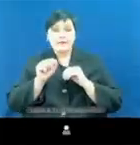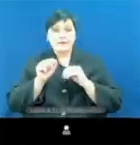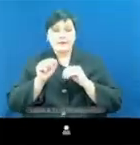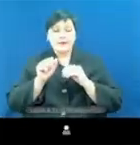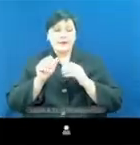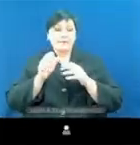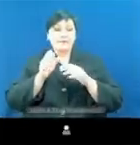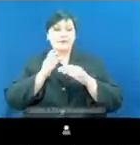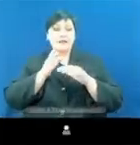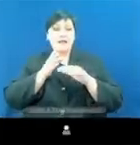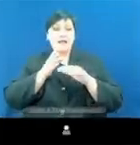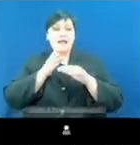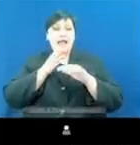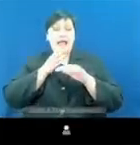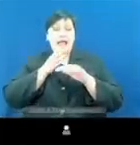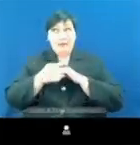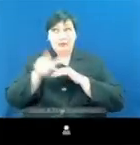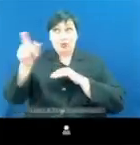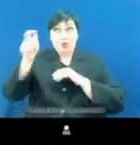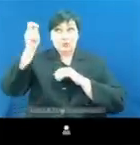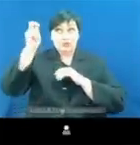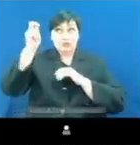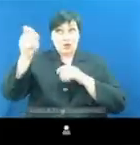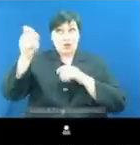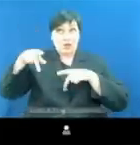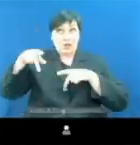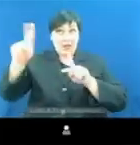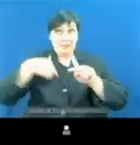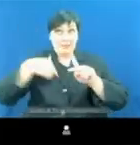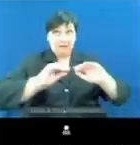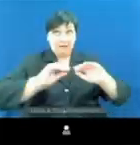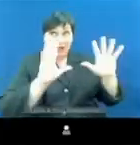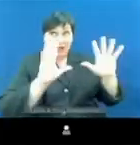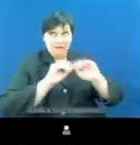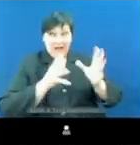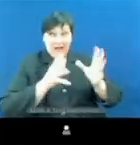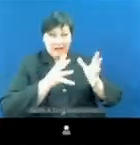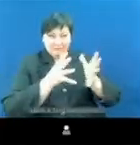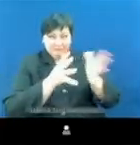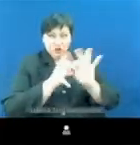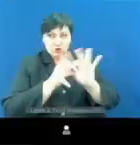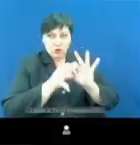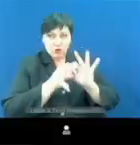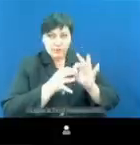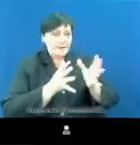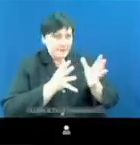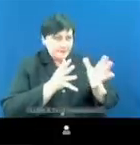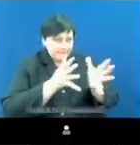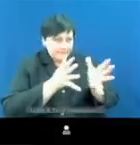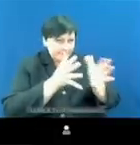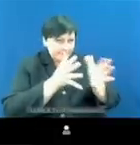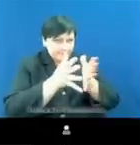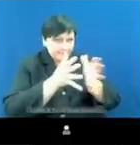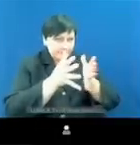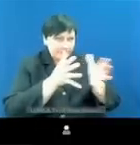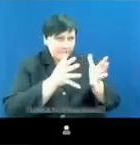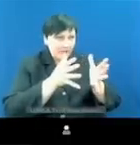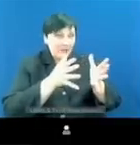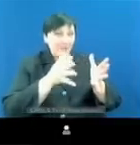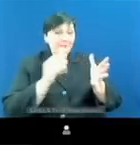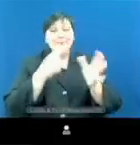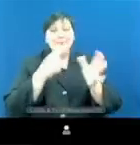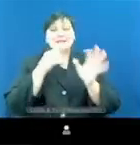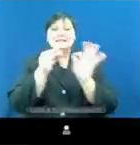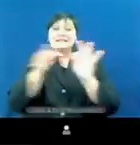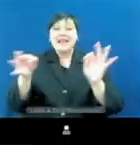received permission and you're getting a clarification, you can say court's indulgence